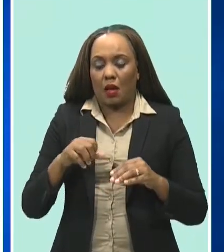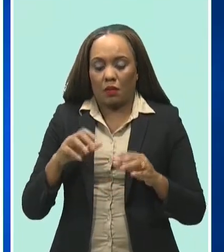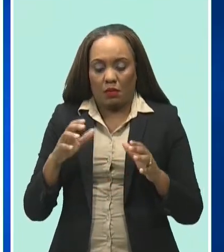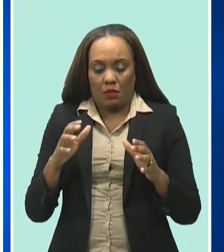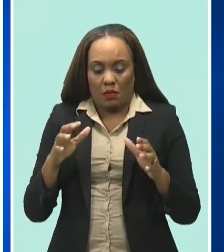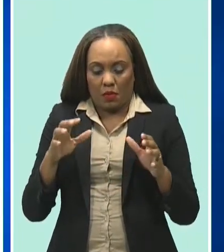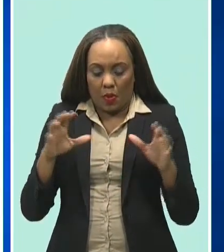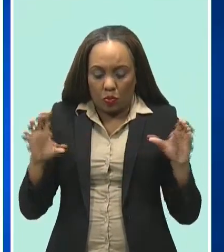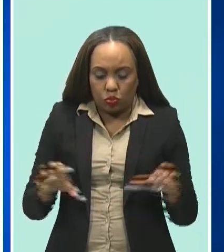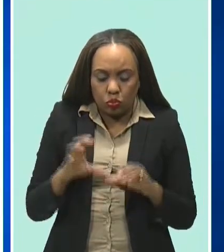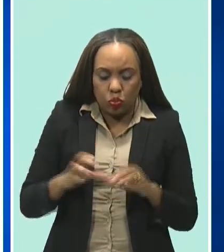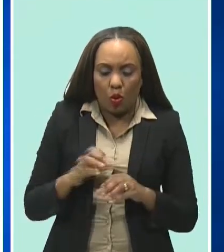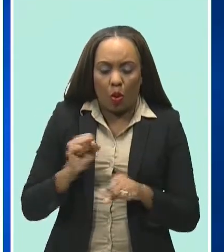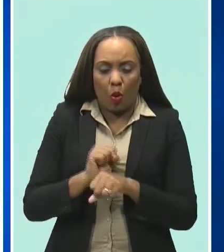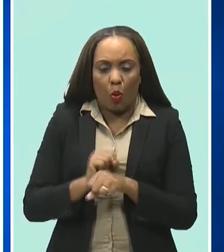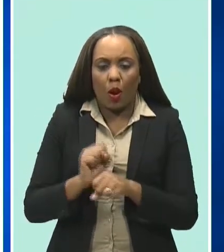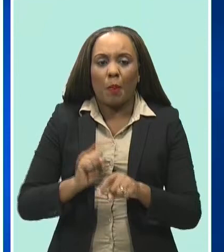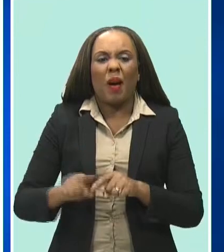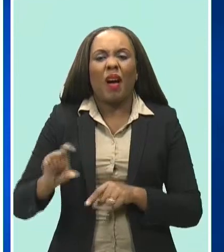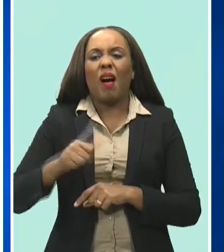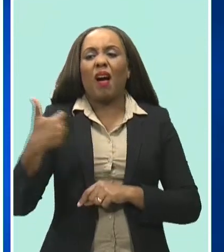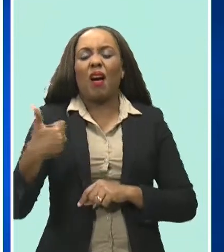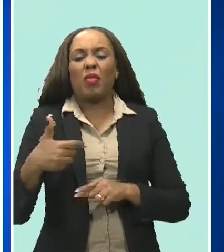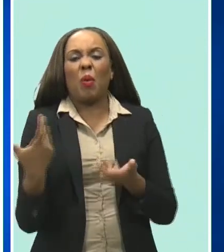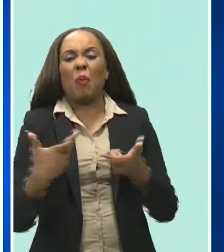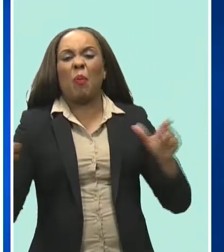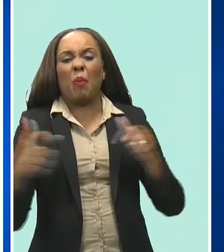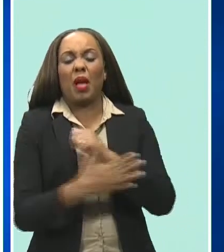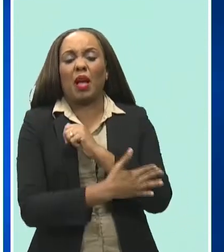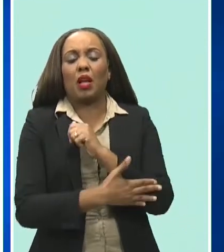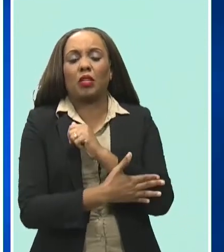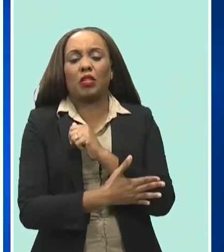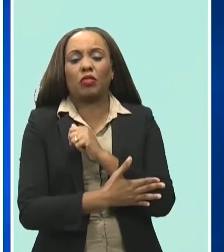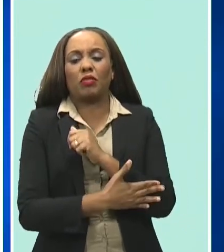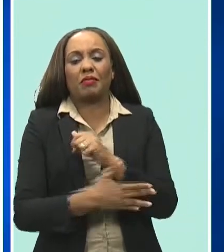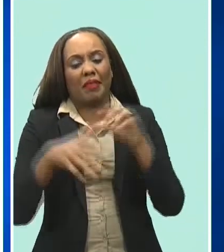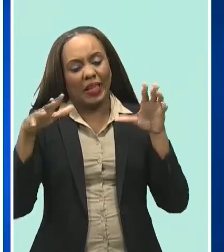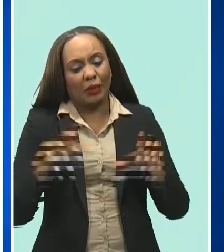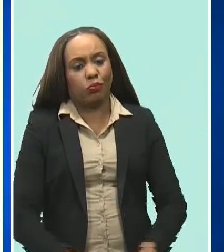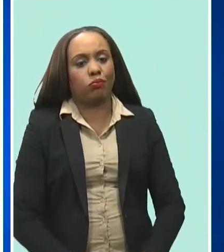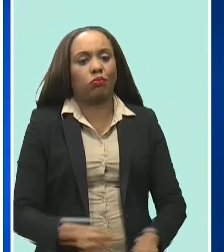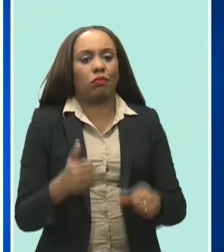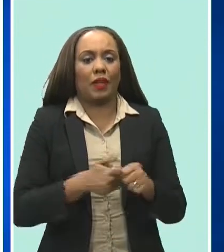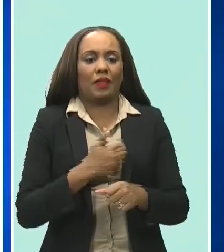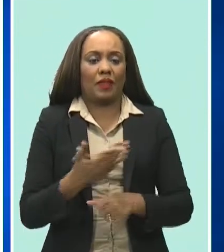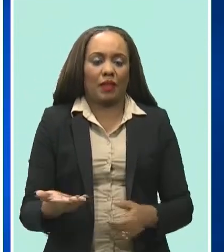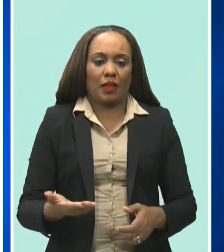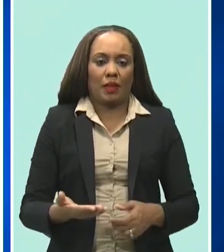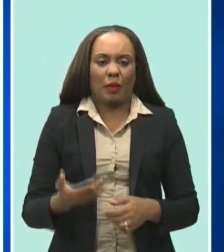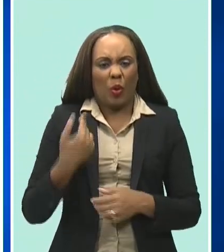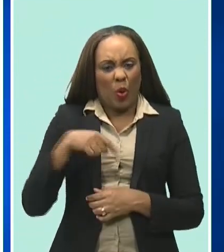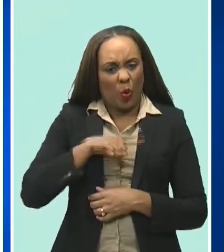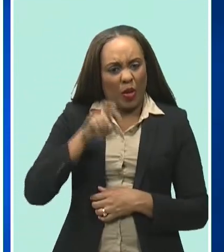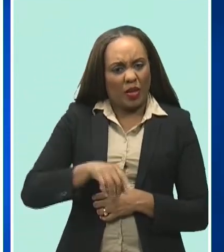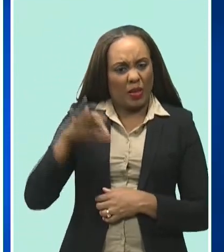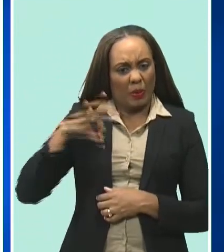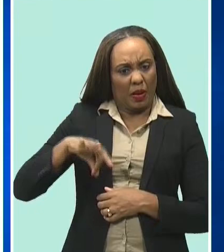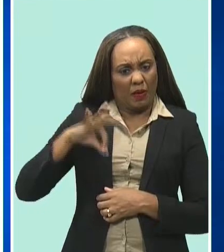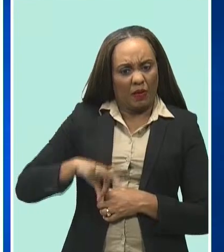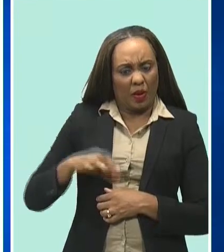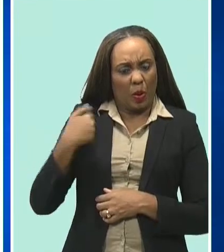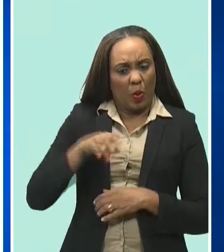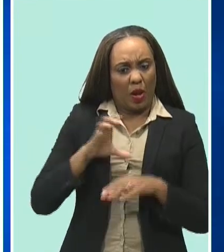foreign interests, and our people, especially our small people, do not benefit from this